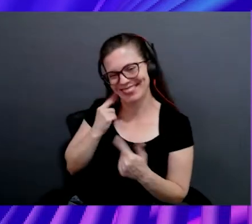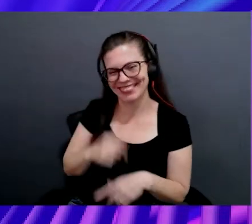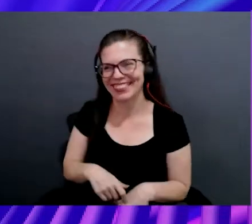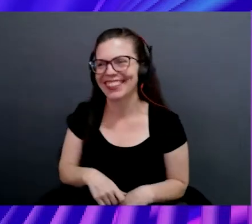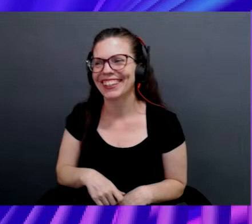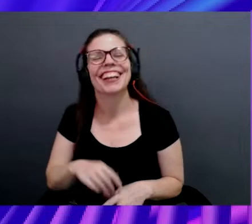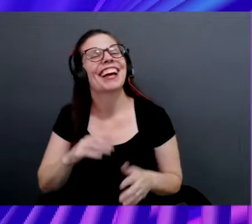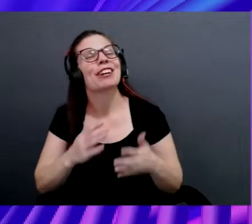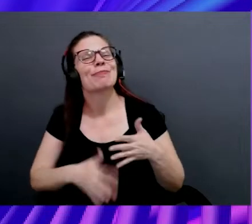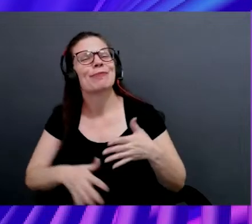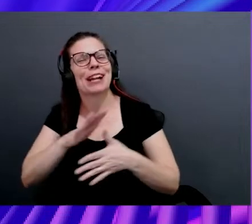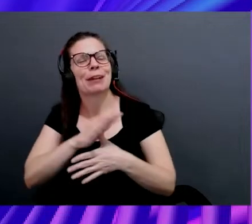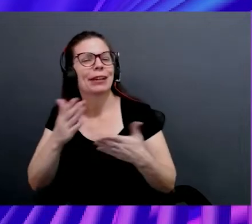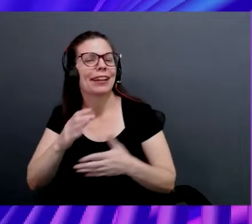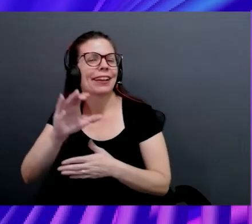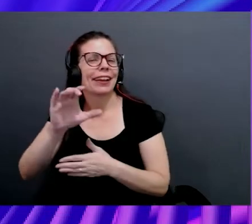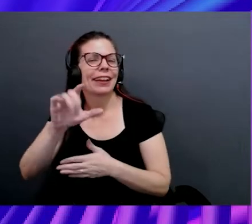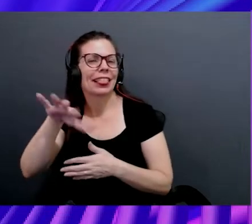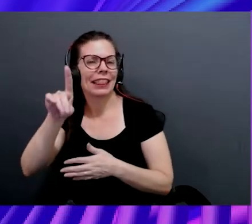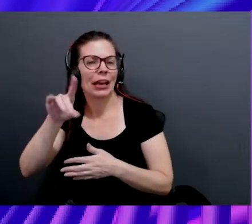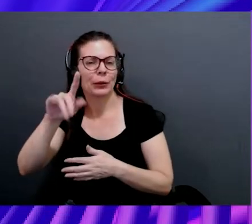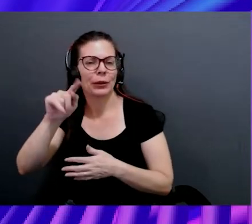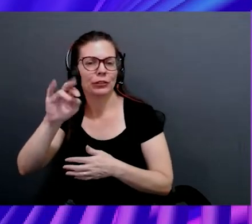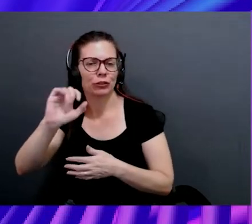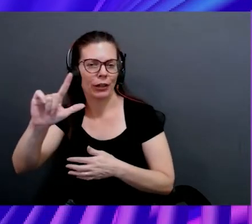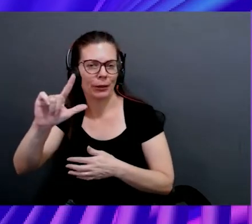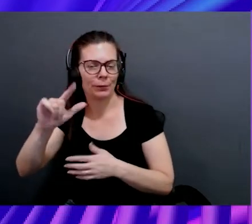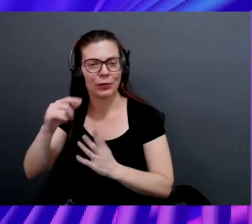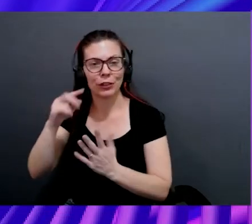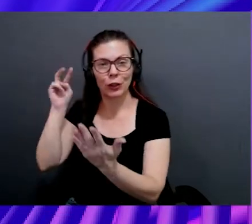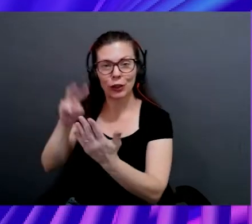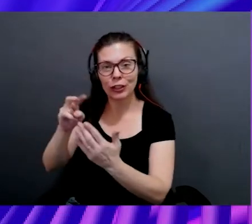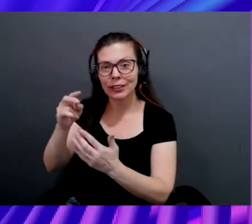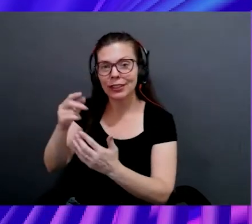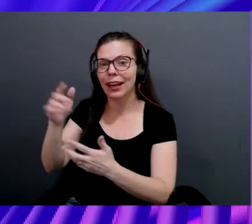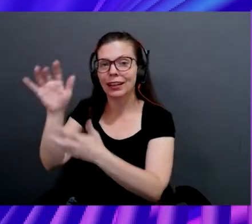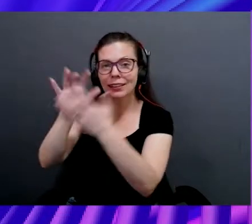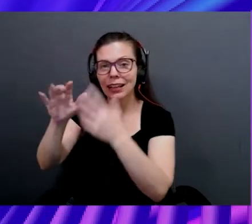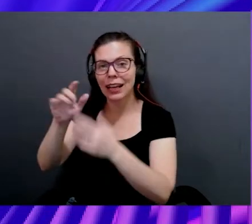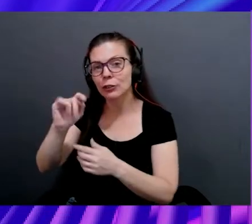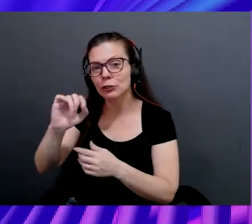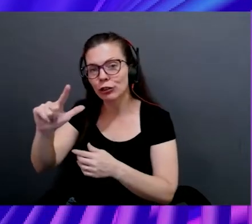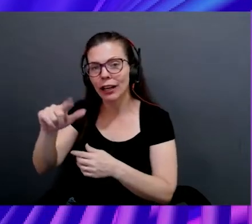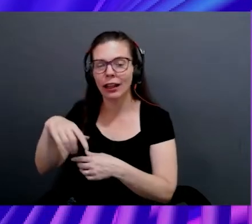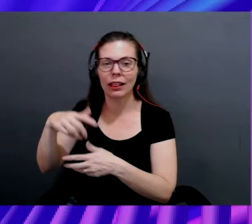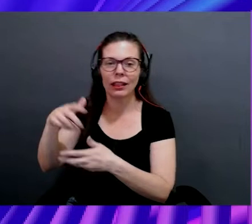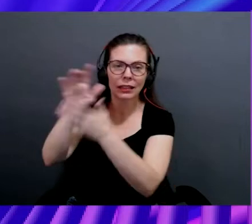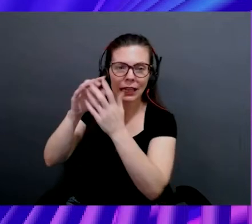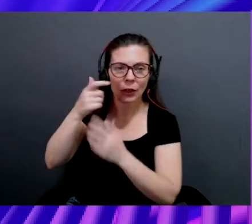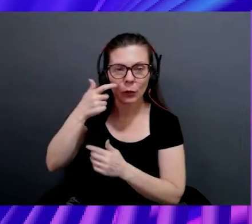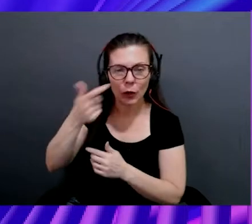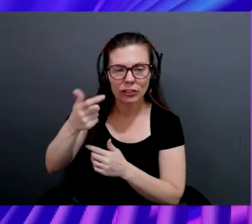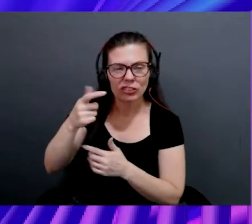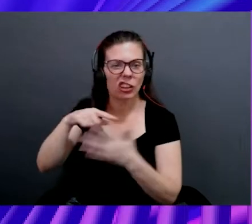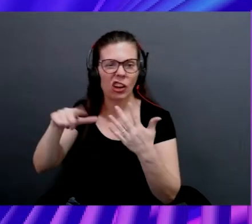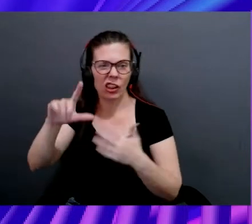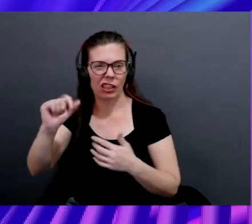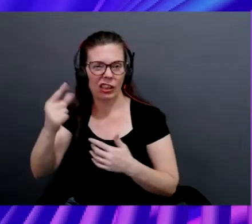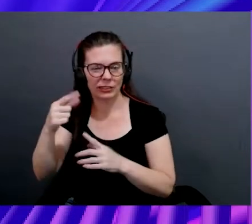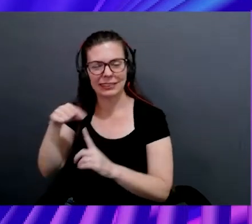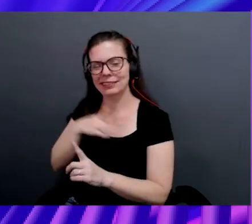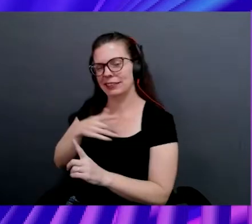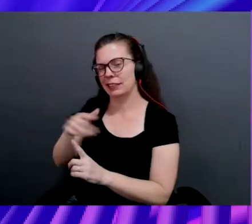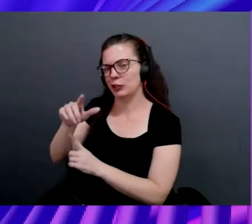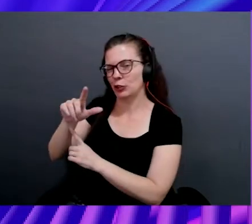primary one is CloudTrail. When you look at CloudTrail, CloudWatch, when you look at all these different logs, everything, CloudTrail is kind of the go-to that a lot of folks